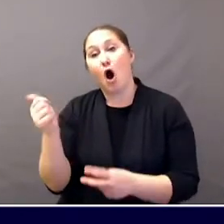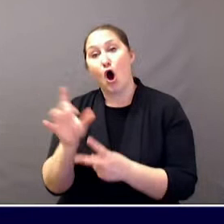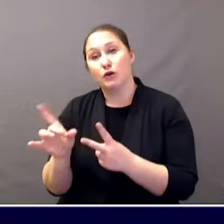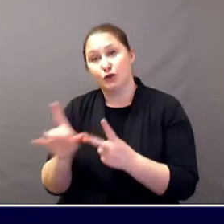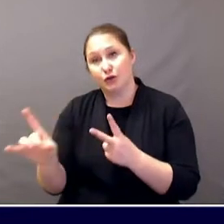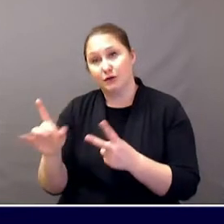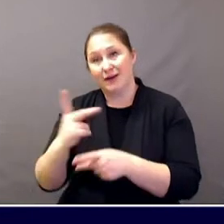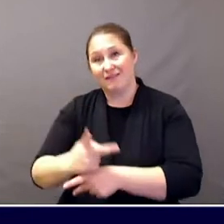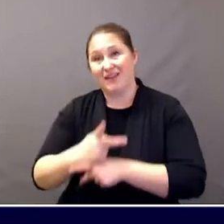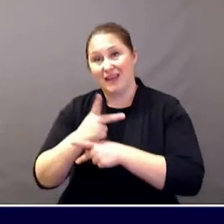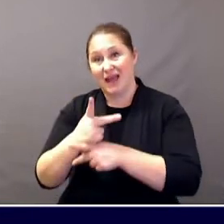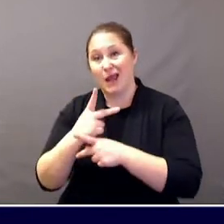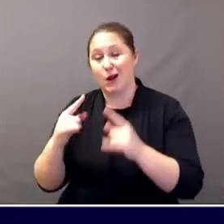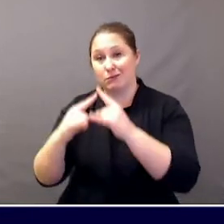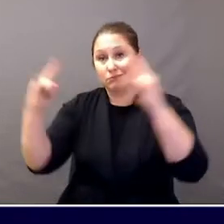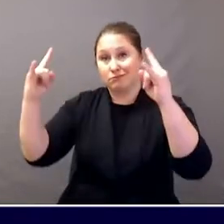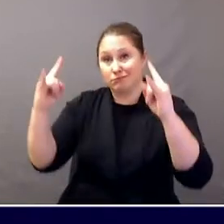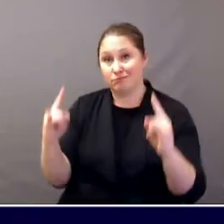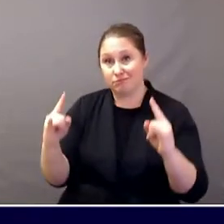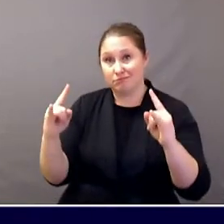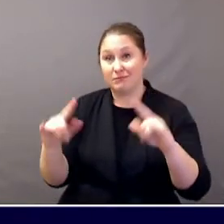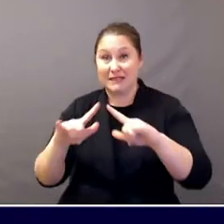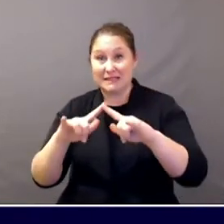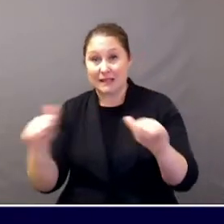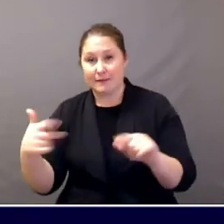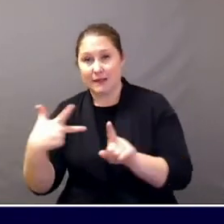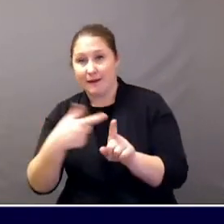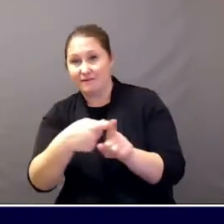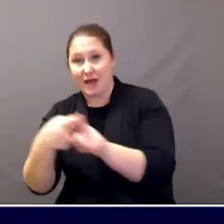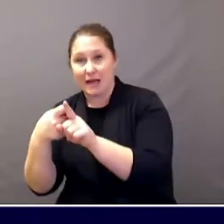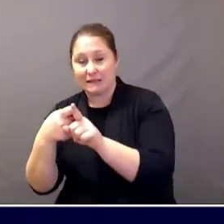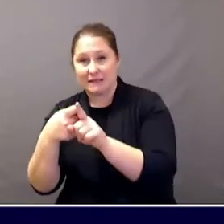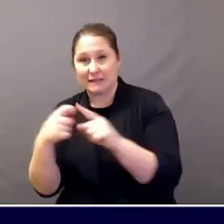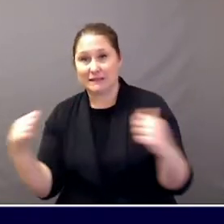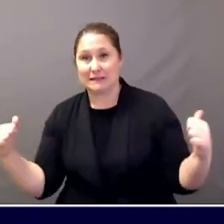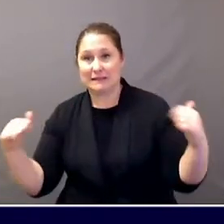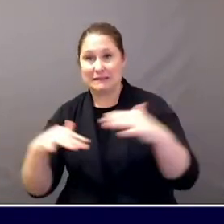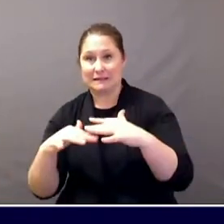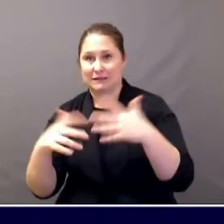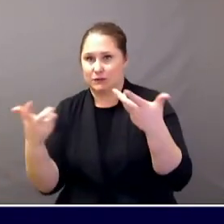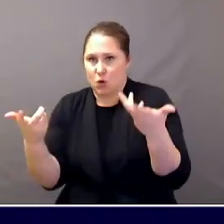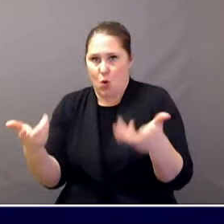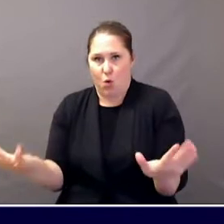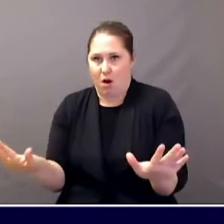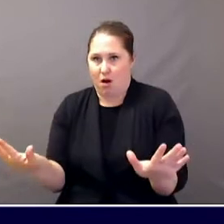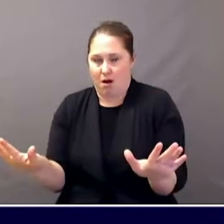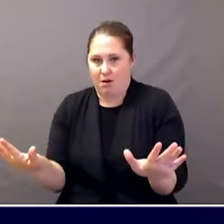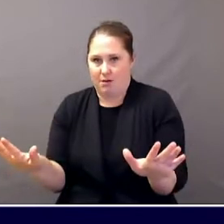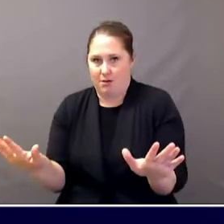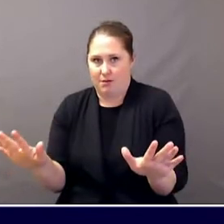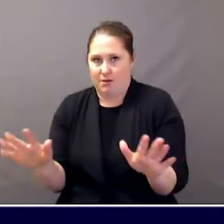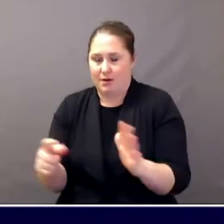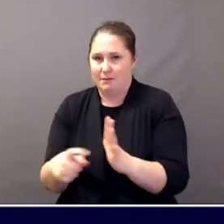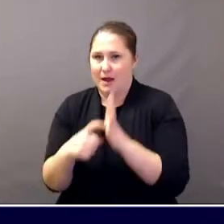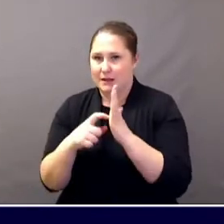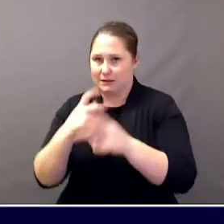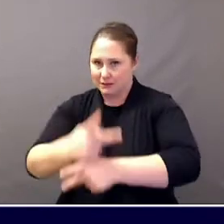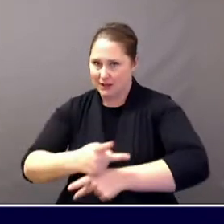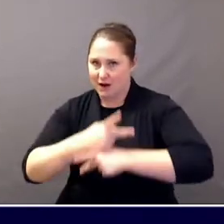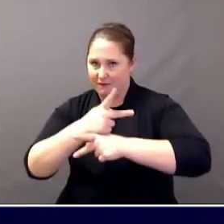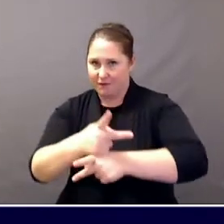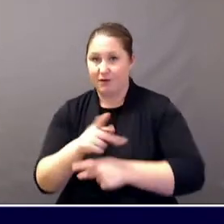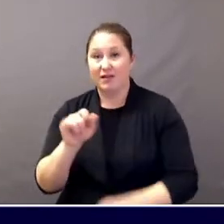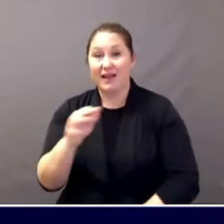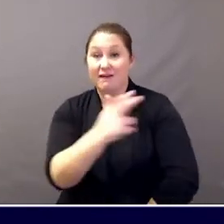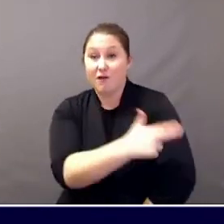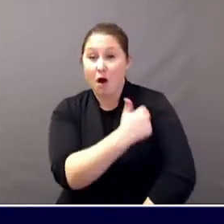arises. So that planning is occurring in parallel. We don't want to foreclose one option for the ACSs because of the need to vaccinate people